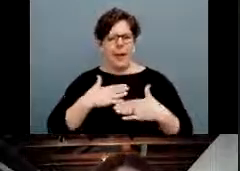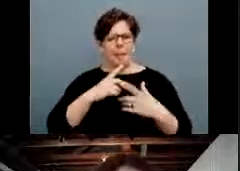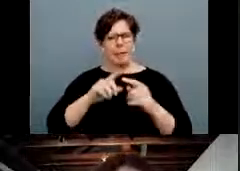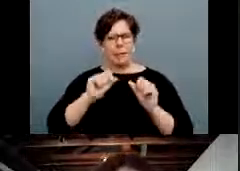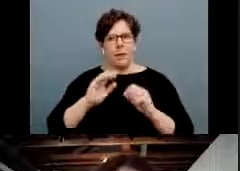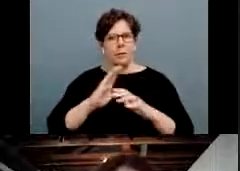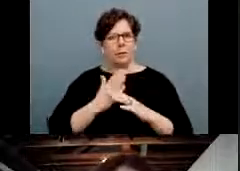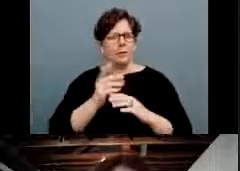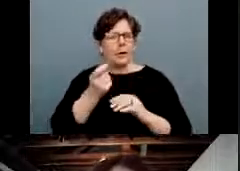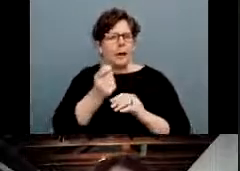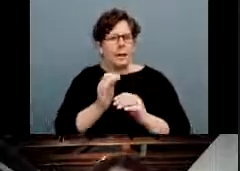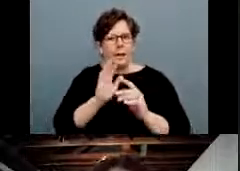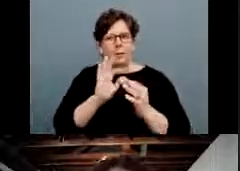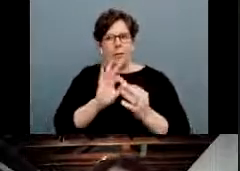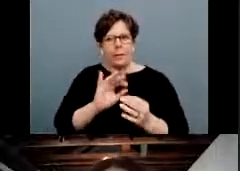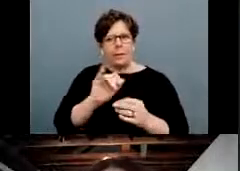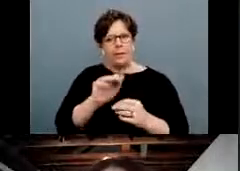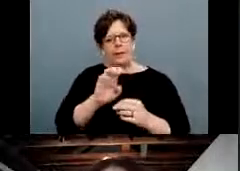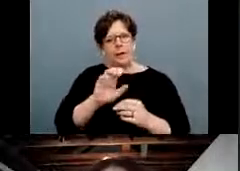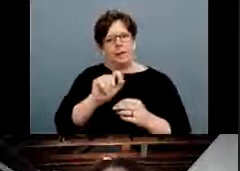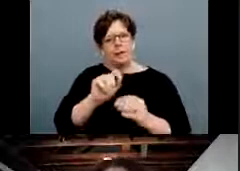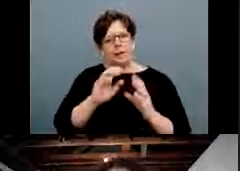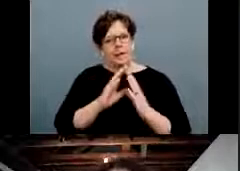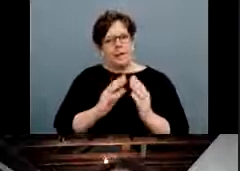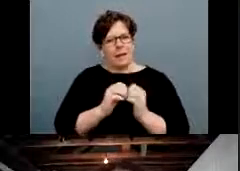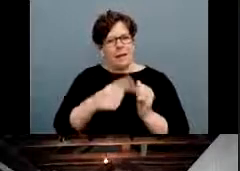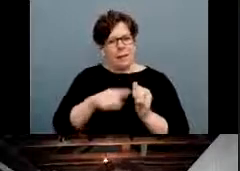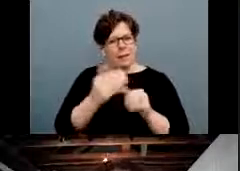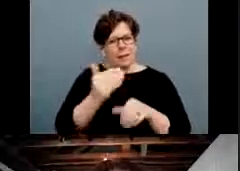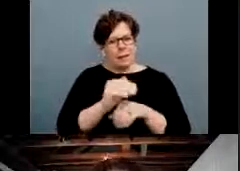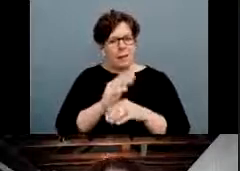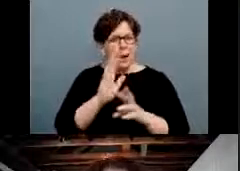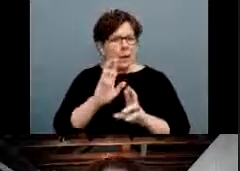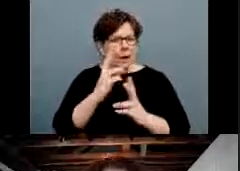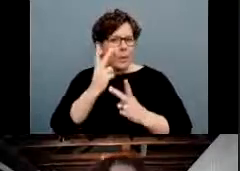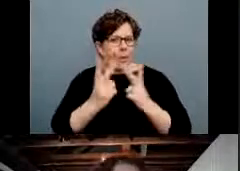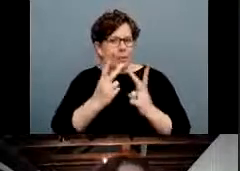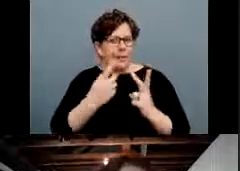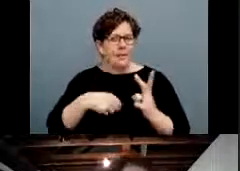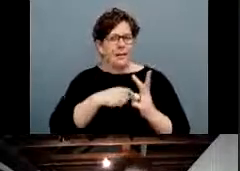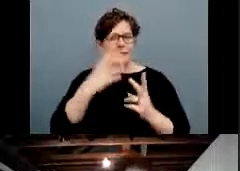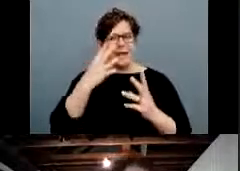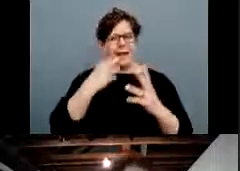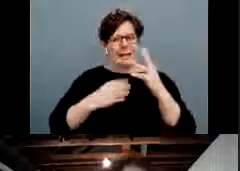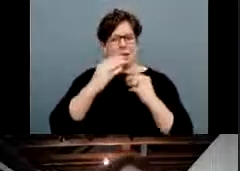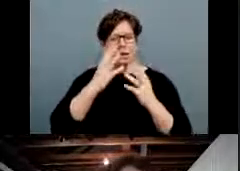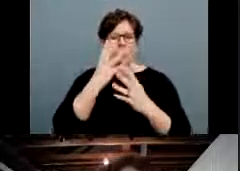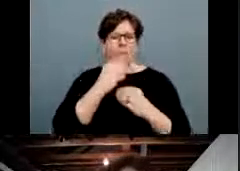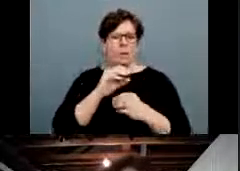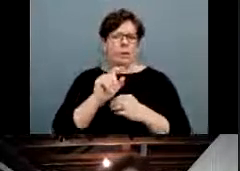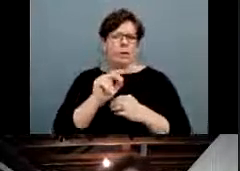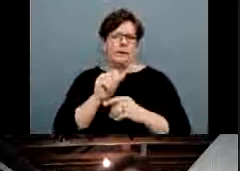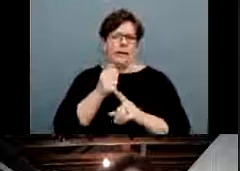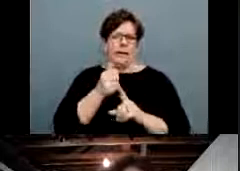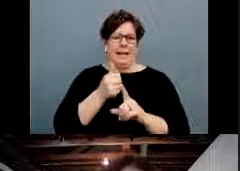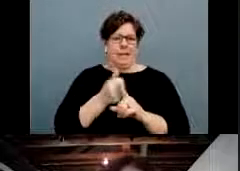a little bit about the James Castle House with you all tonight, and we hope that you will come visit us and experience this incredible site in person once it is safe